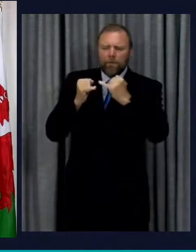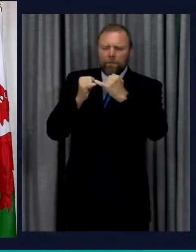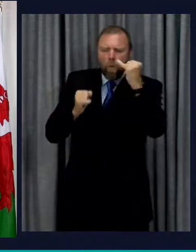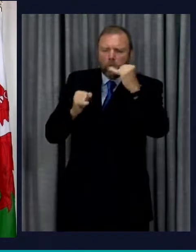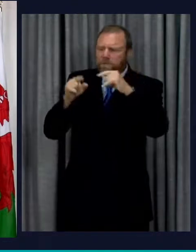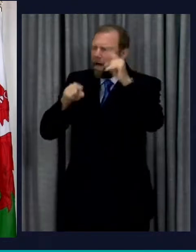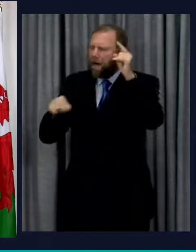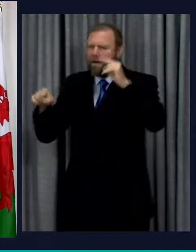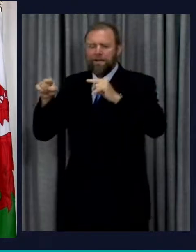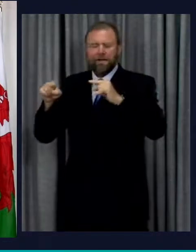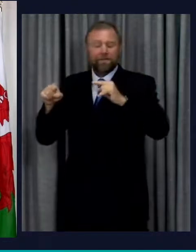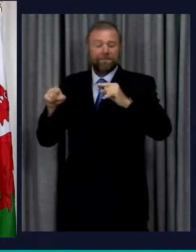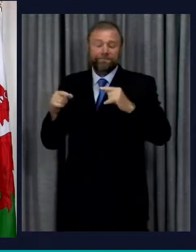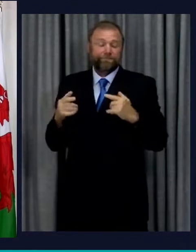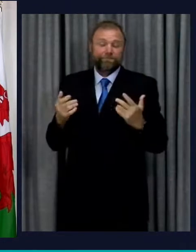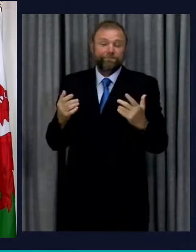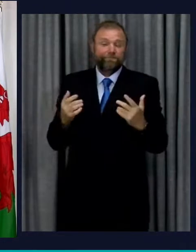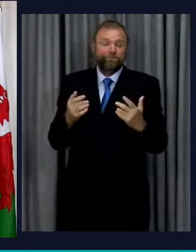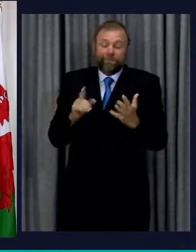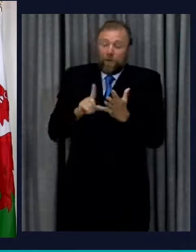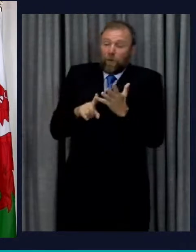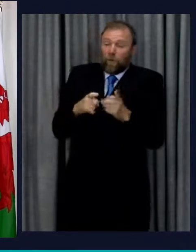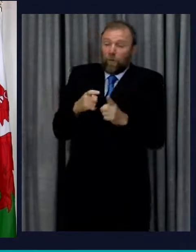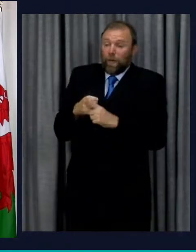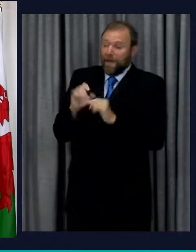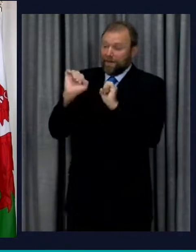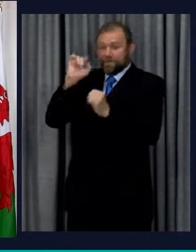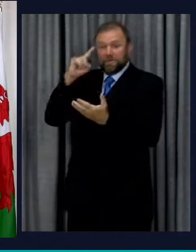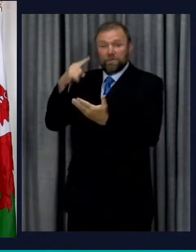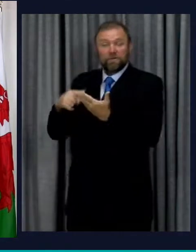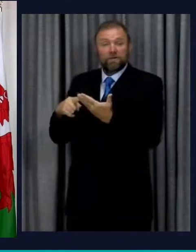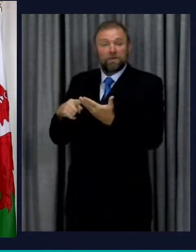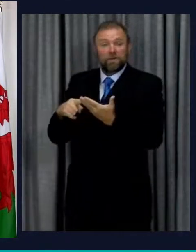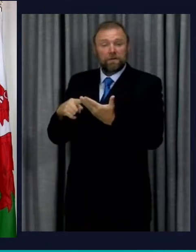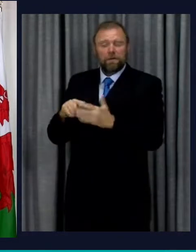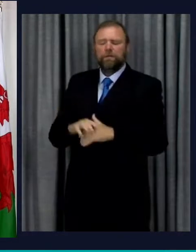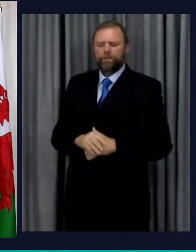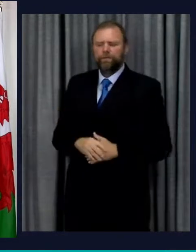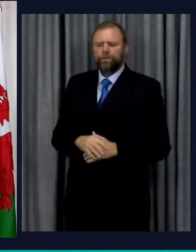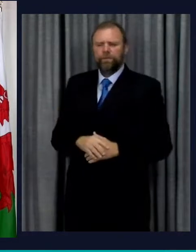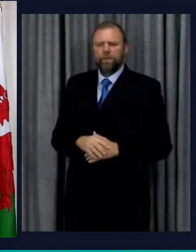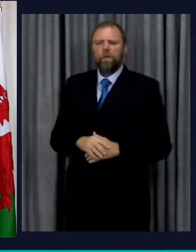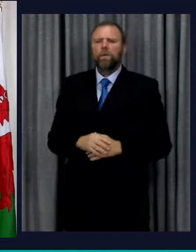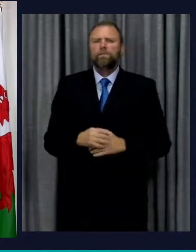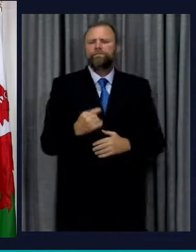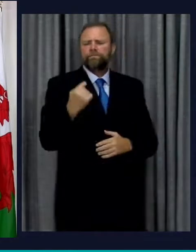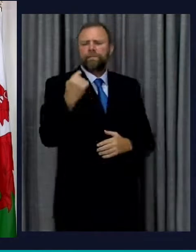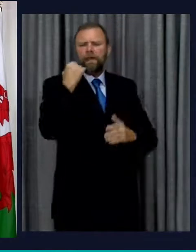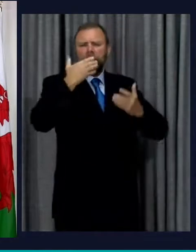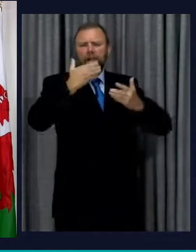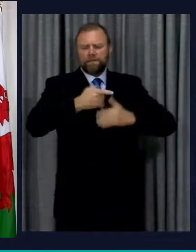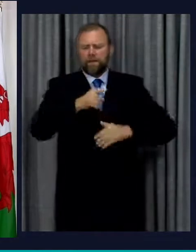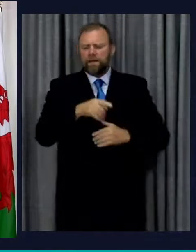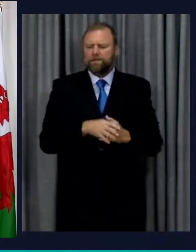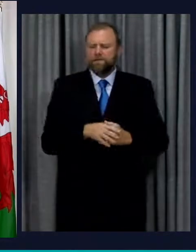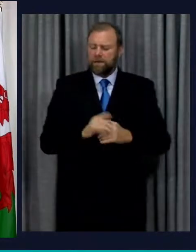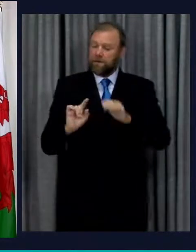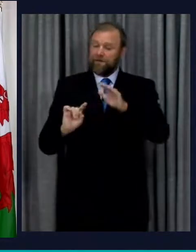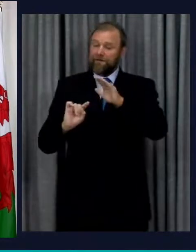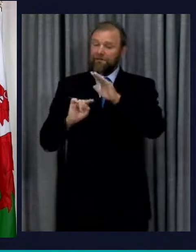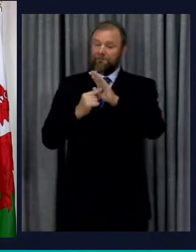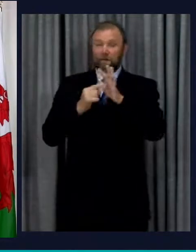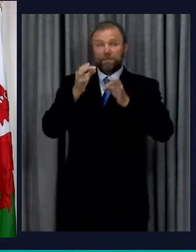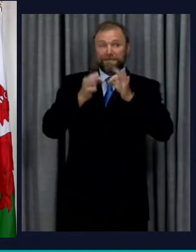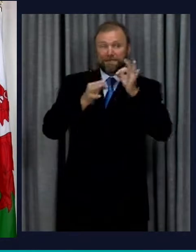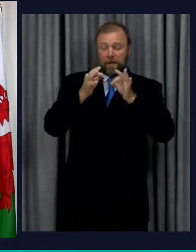undeniable UK element to it. Now, there was a constructive conversation last night between the First Minister and the Prime